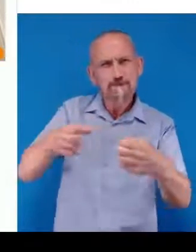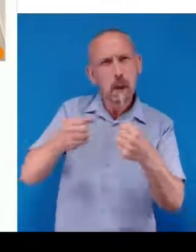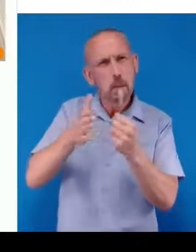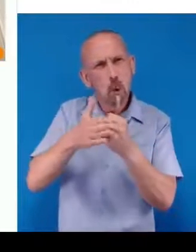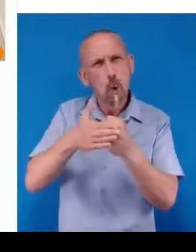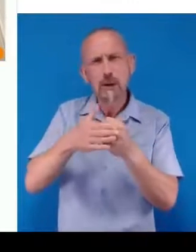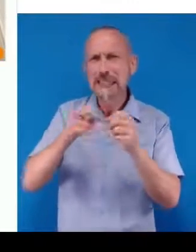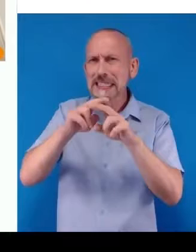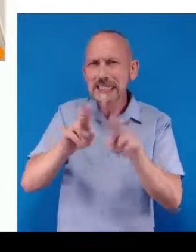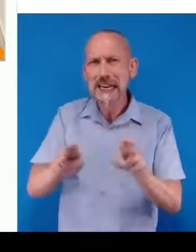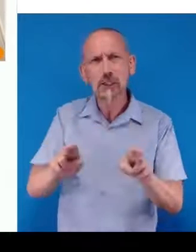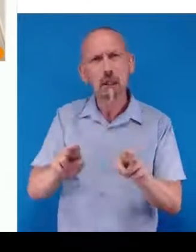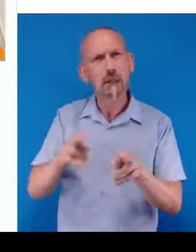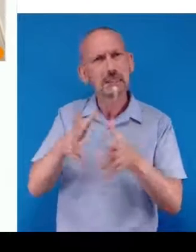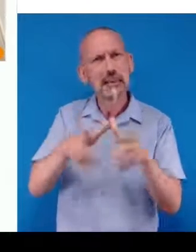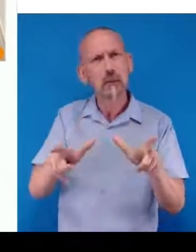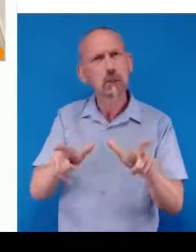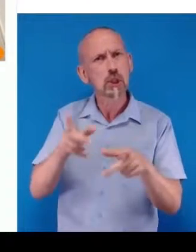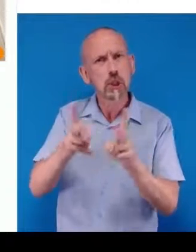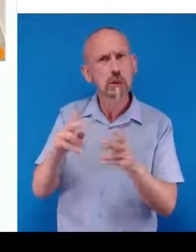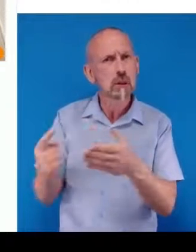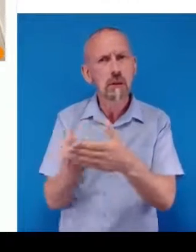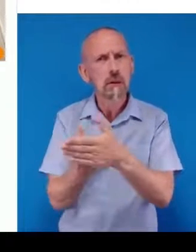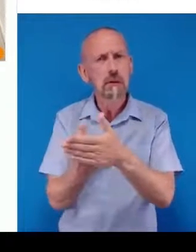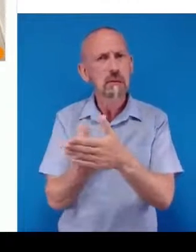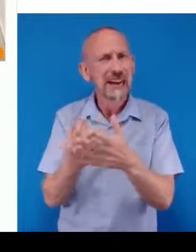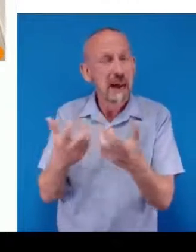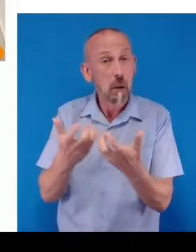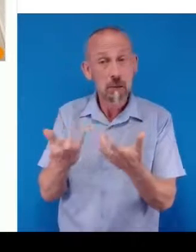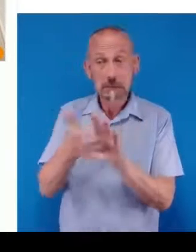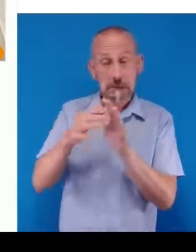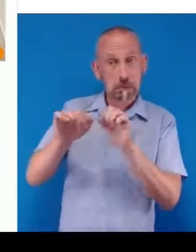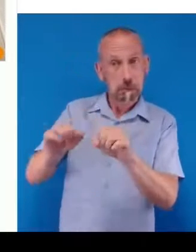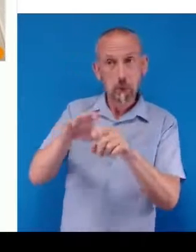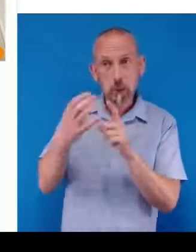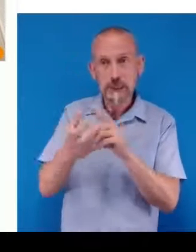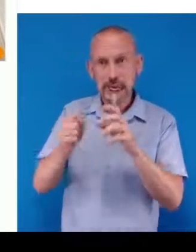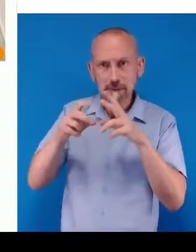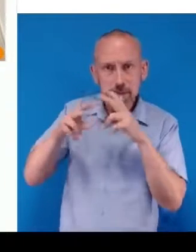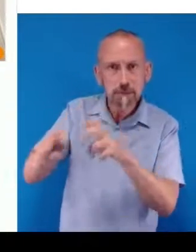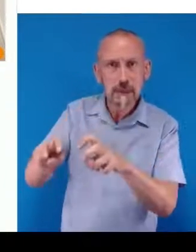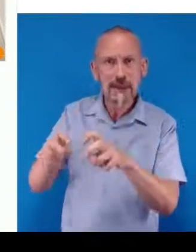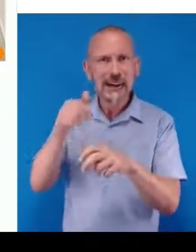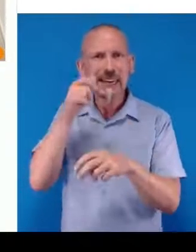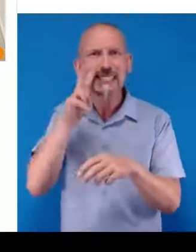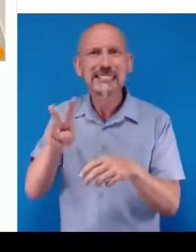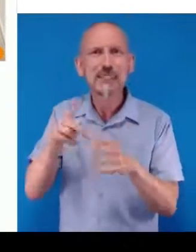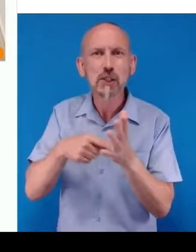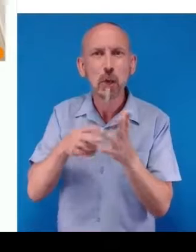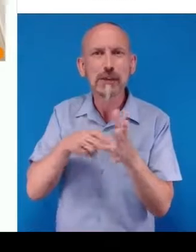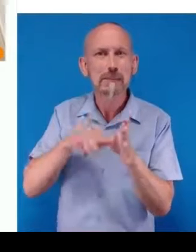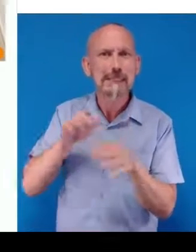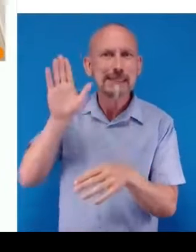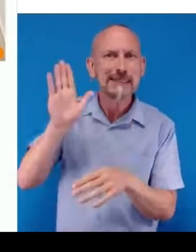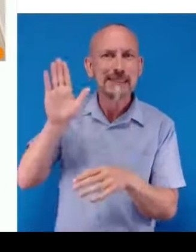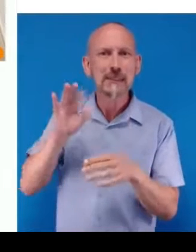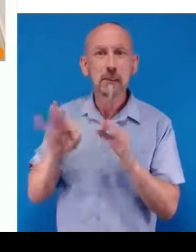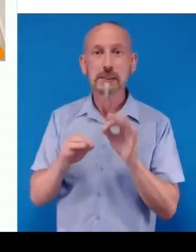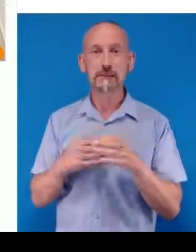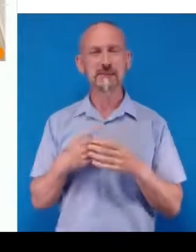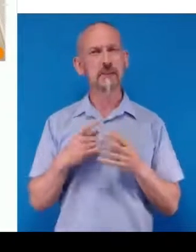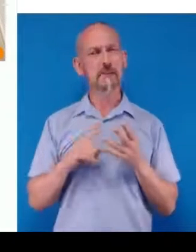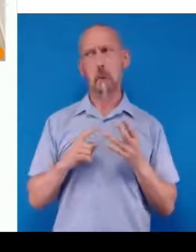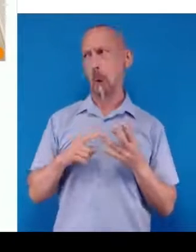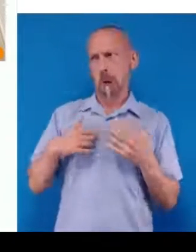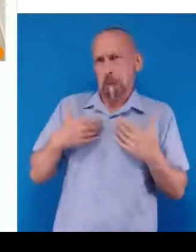as that part of the community to address it? And I know Antonio has a question. Yeah, I can't answer that, to be fair, but all I